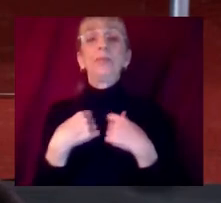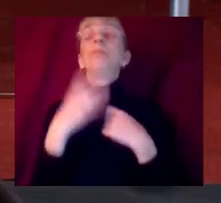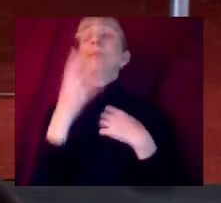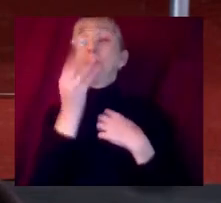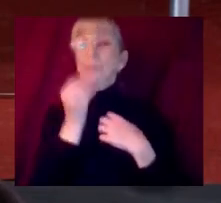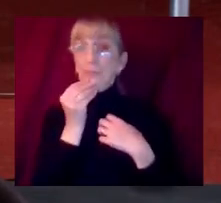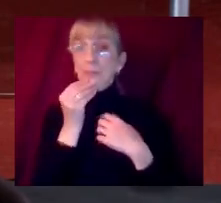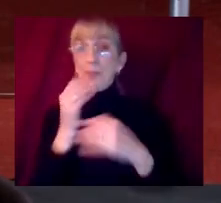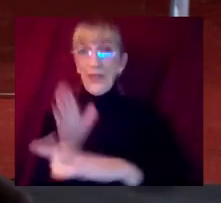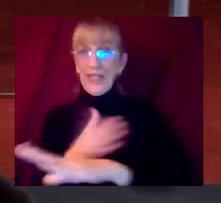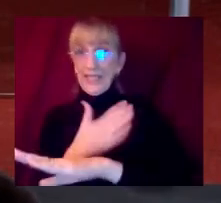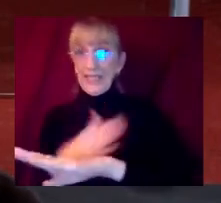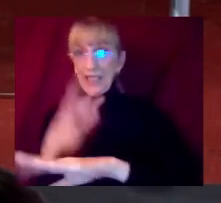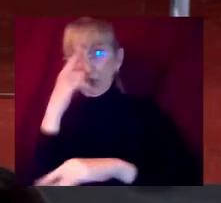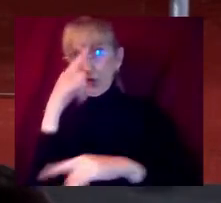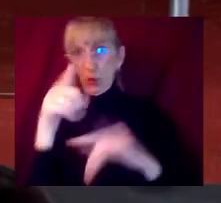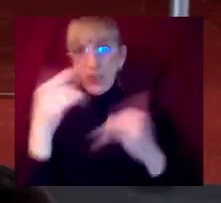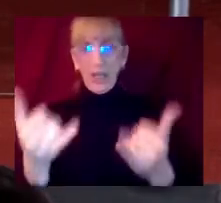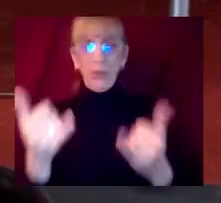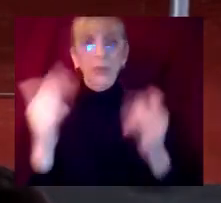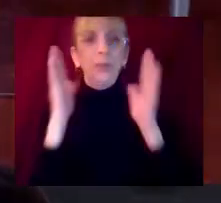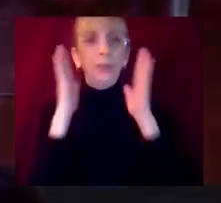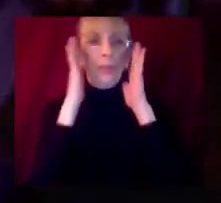here I go.